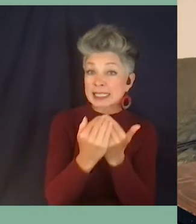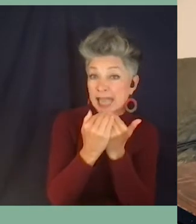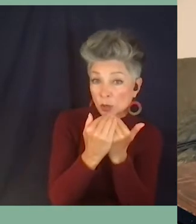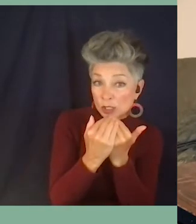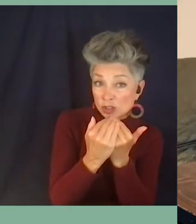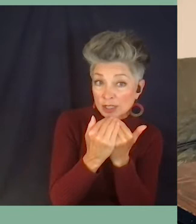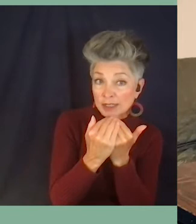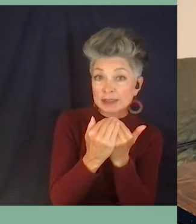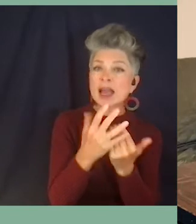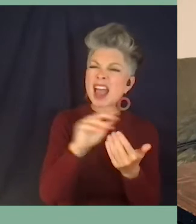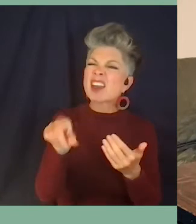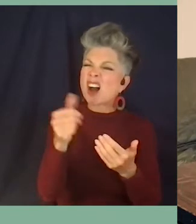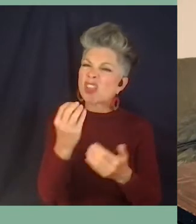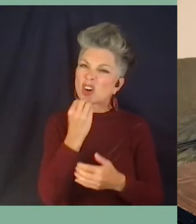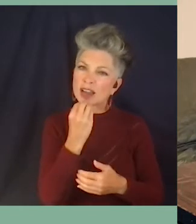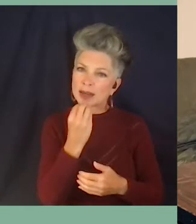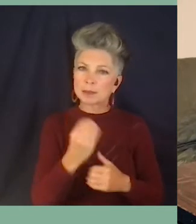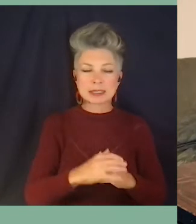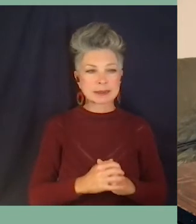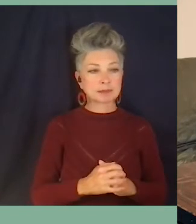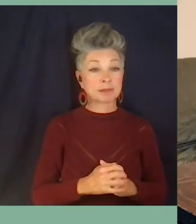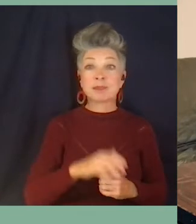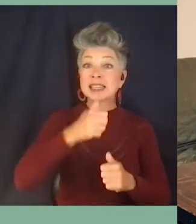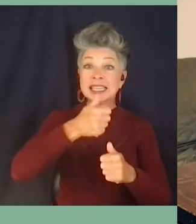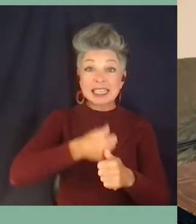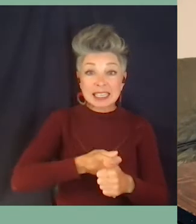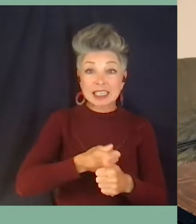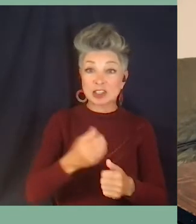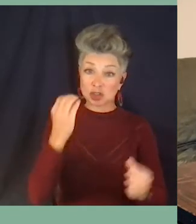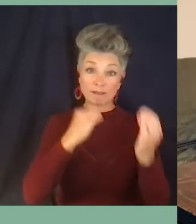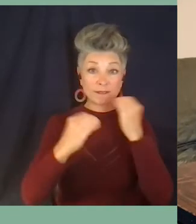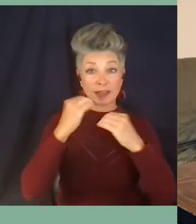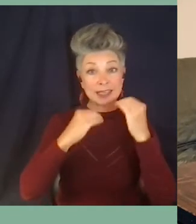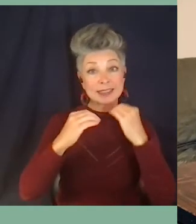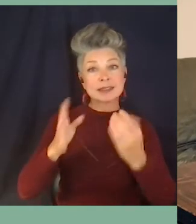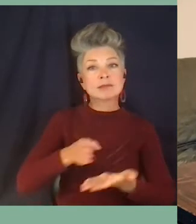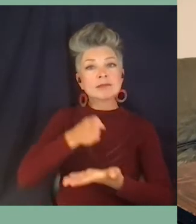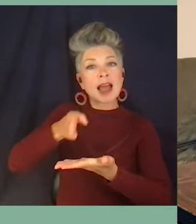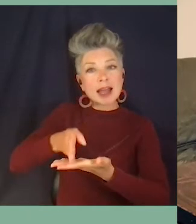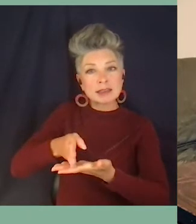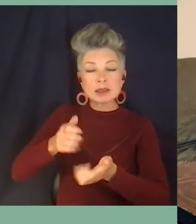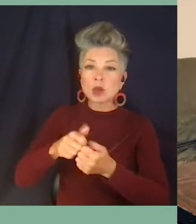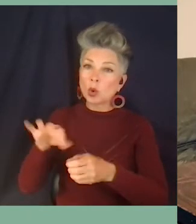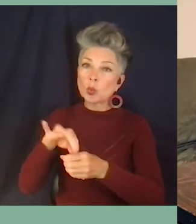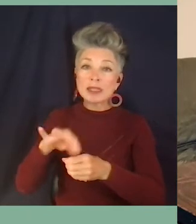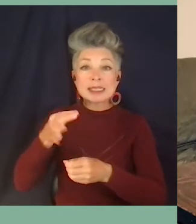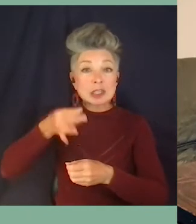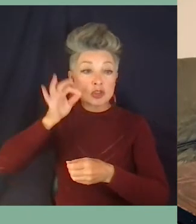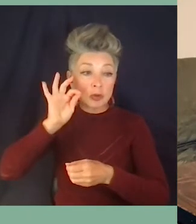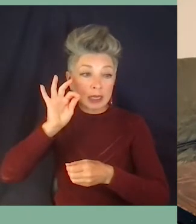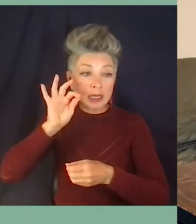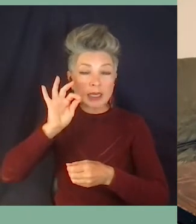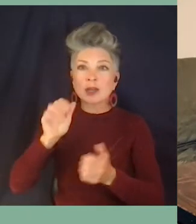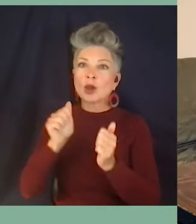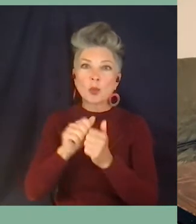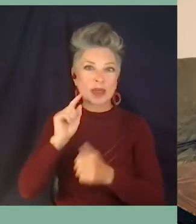sandwiches, and other items. Each feast ends with tea drinking, with